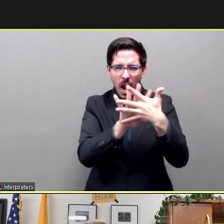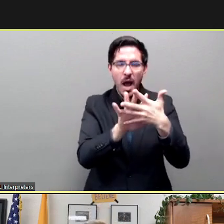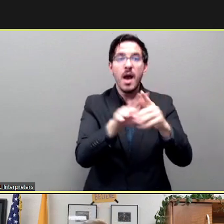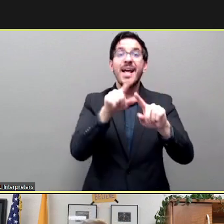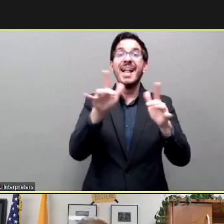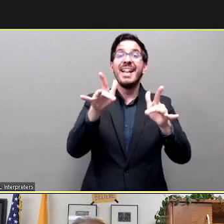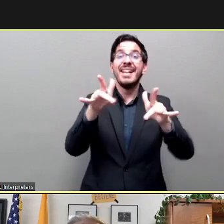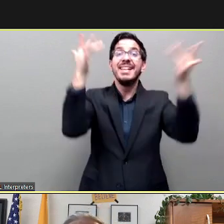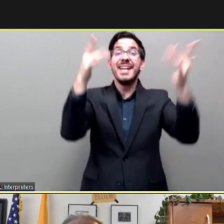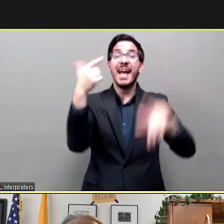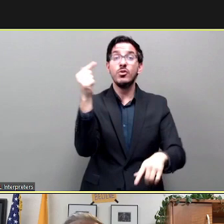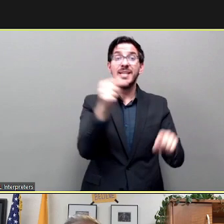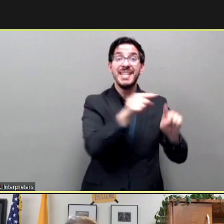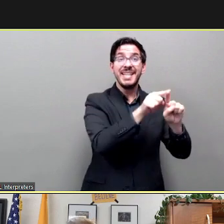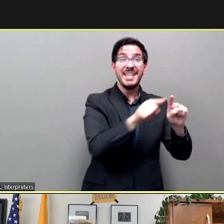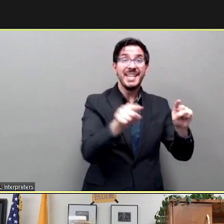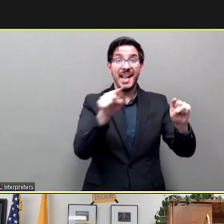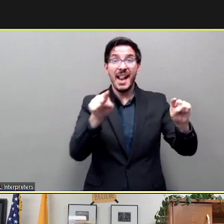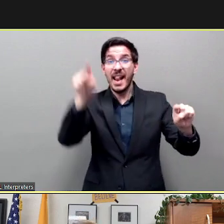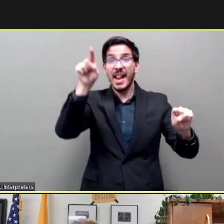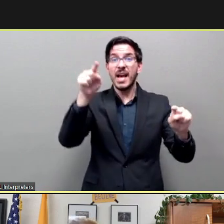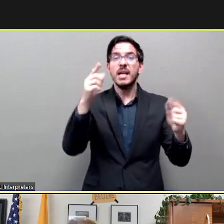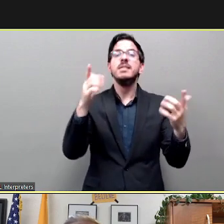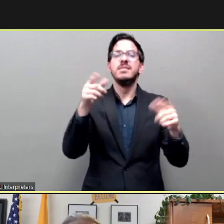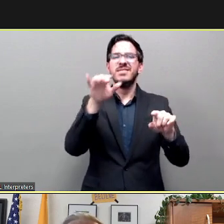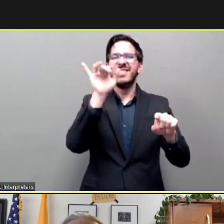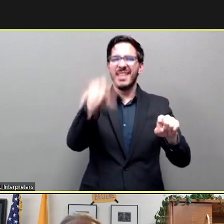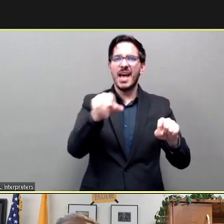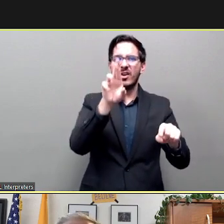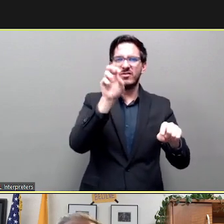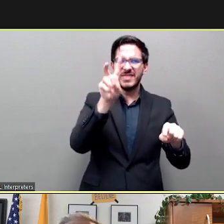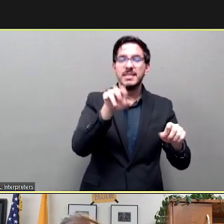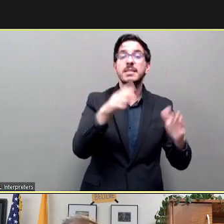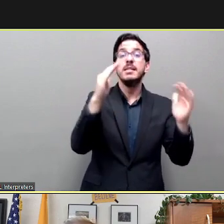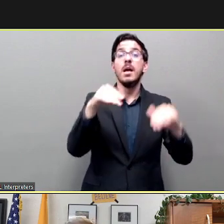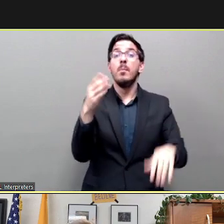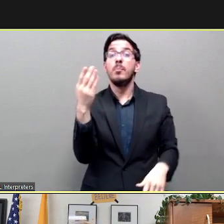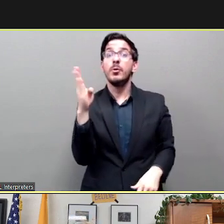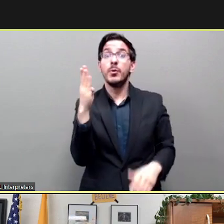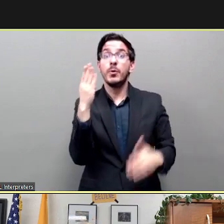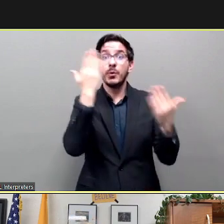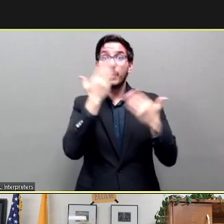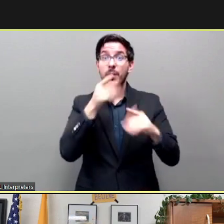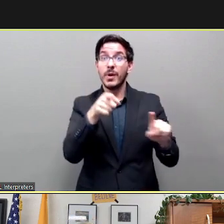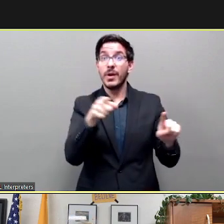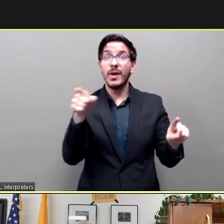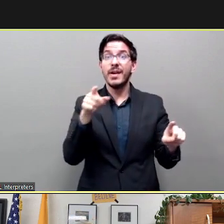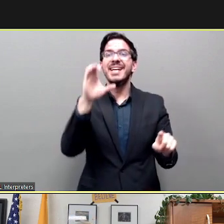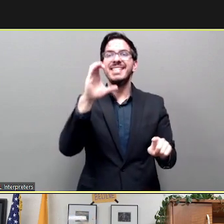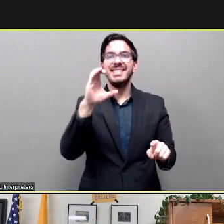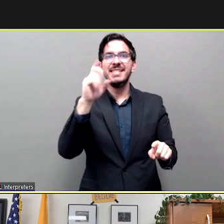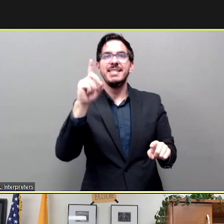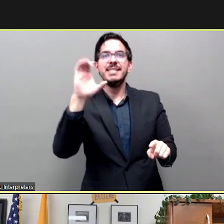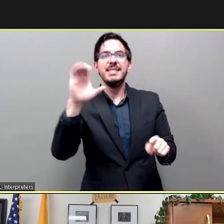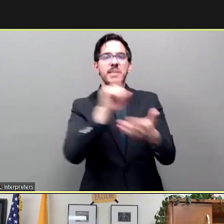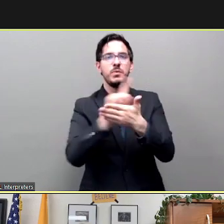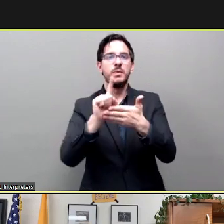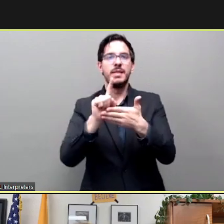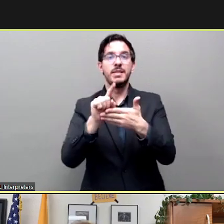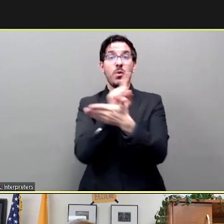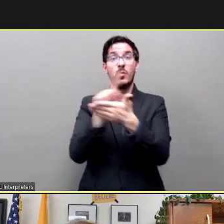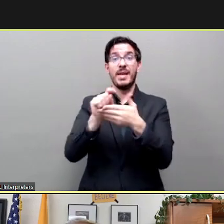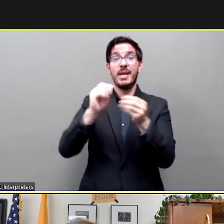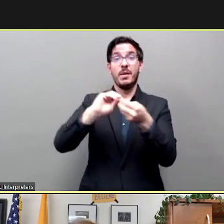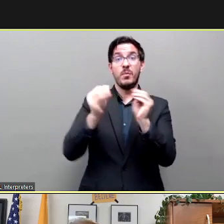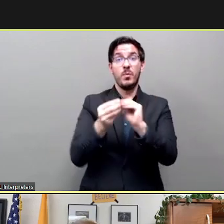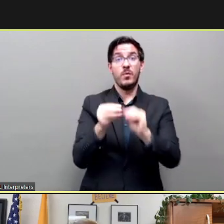virus. If you look at the dark blue line, this is the week of a CDC week of the year. So week 49 is normally the